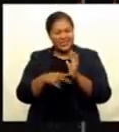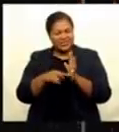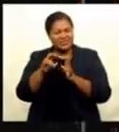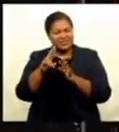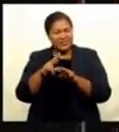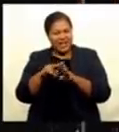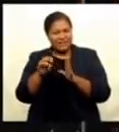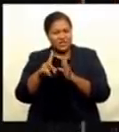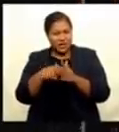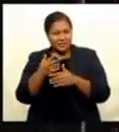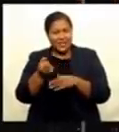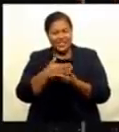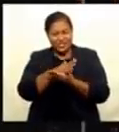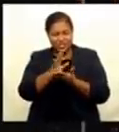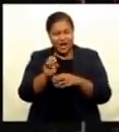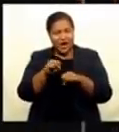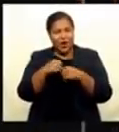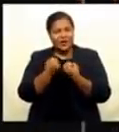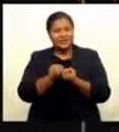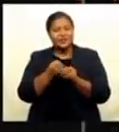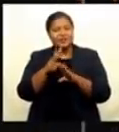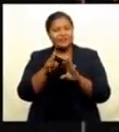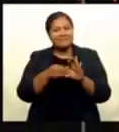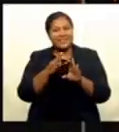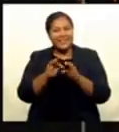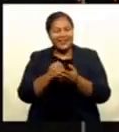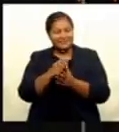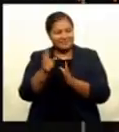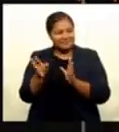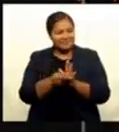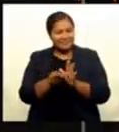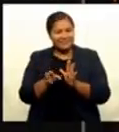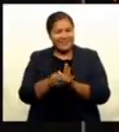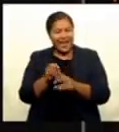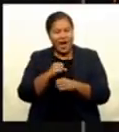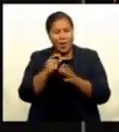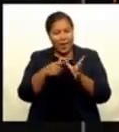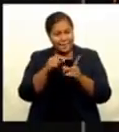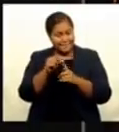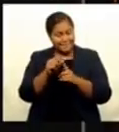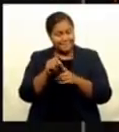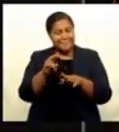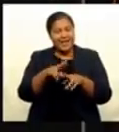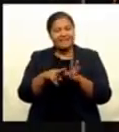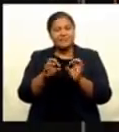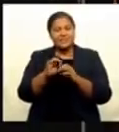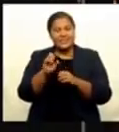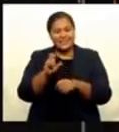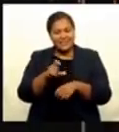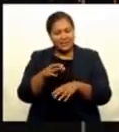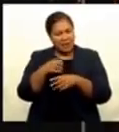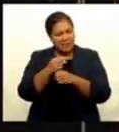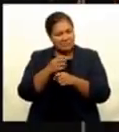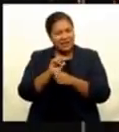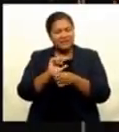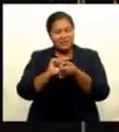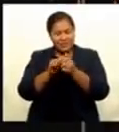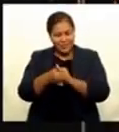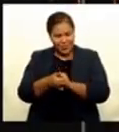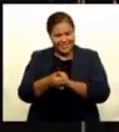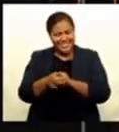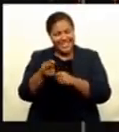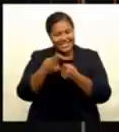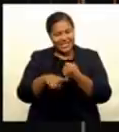fbcnews@fbc.com.fj or share it with us via our various social media accounts. You can also download our FBC app to keep updated with the very latest in news and